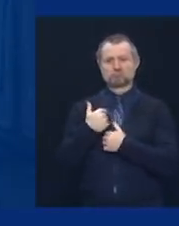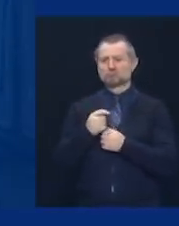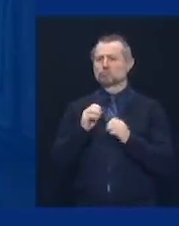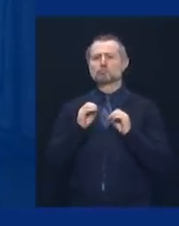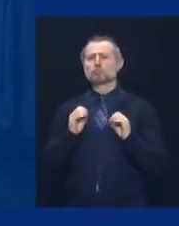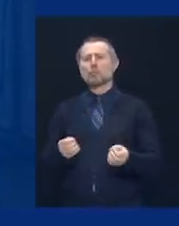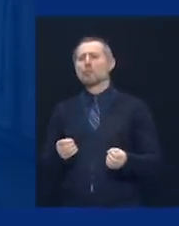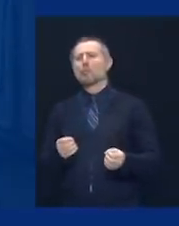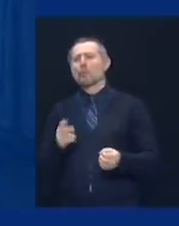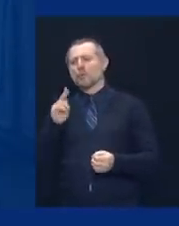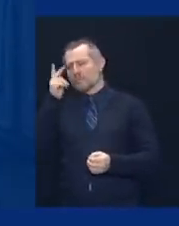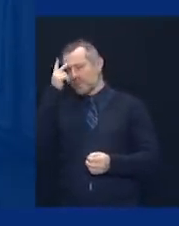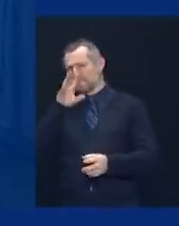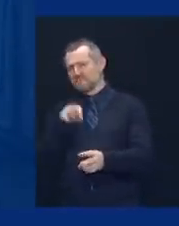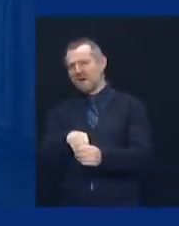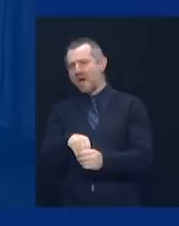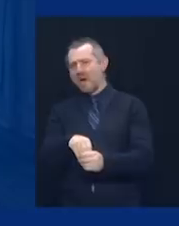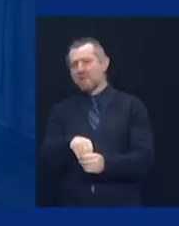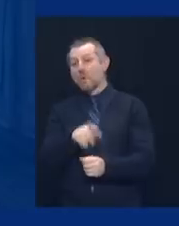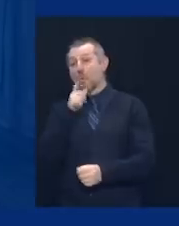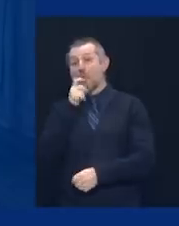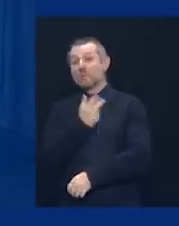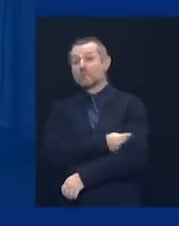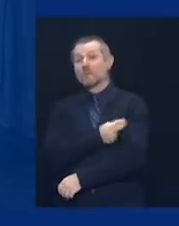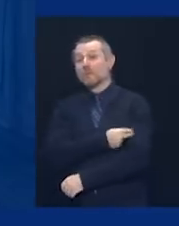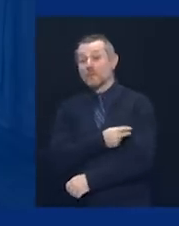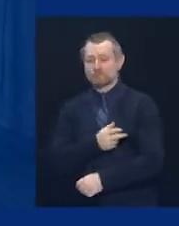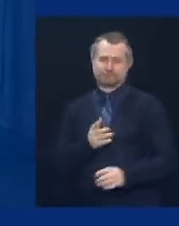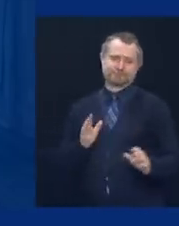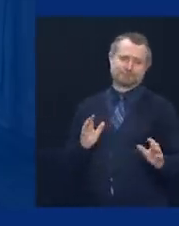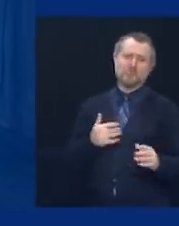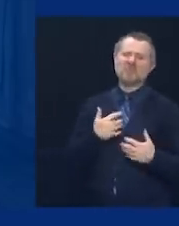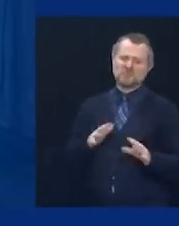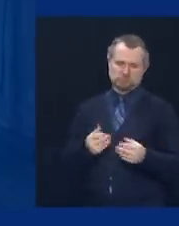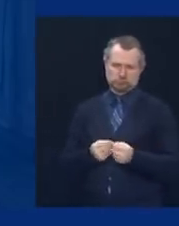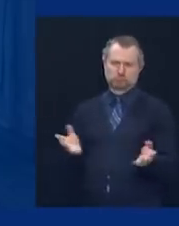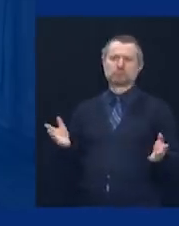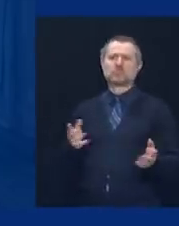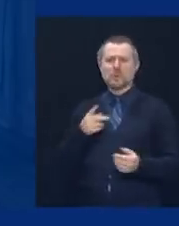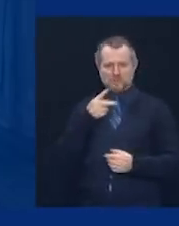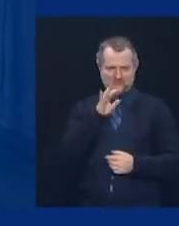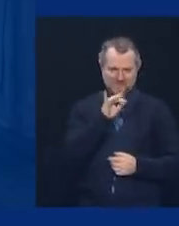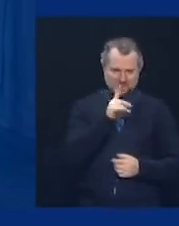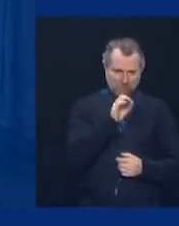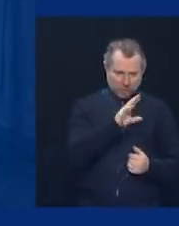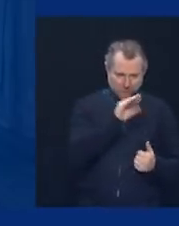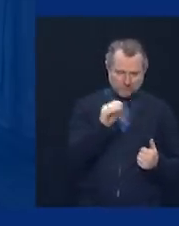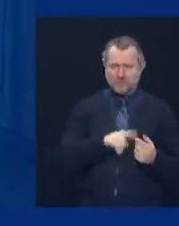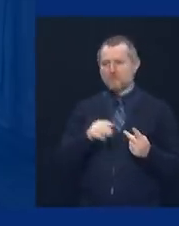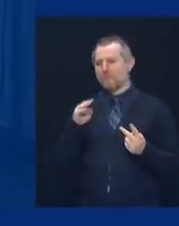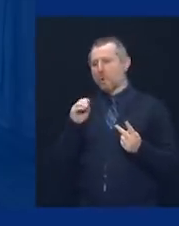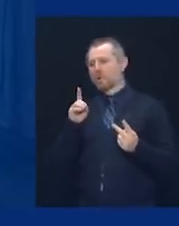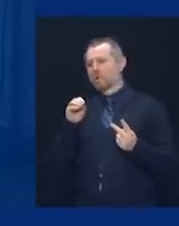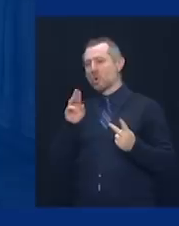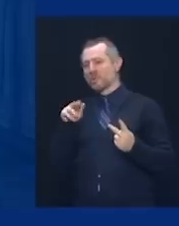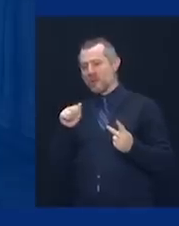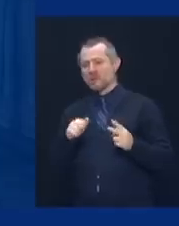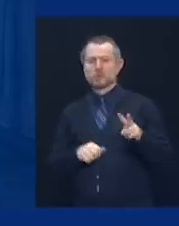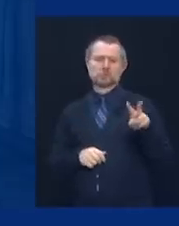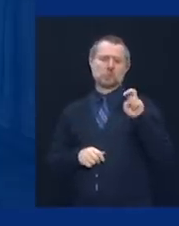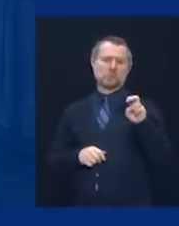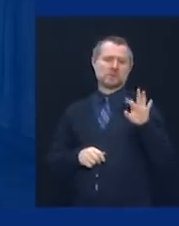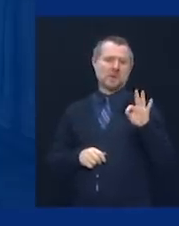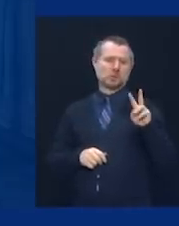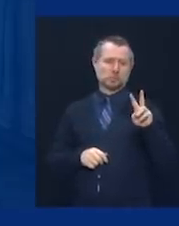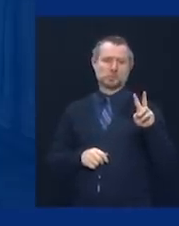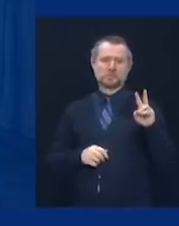distribution. We have distributed the Pfizer and Moderna vaccine to 292 sites across the state. We have